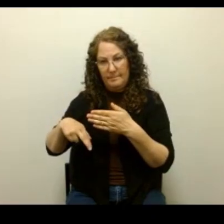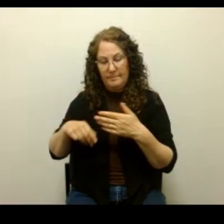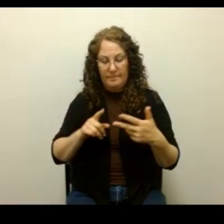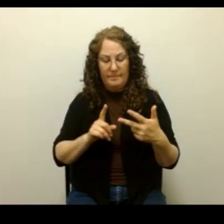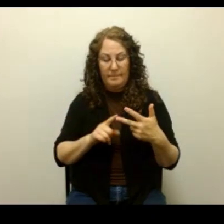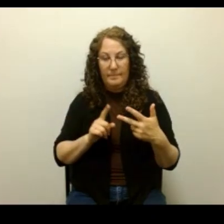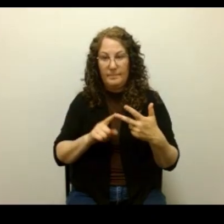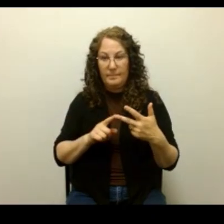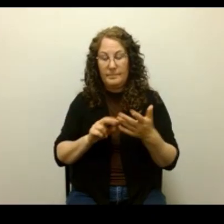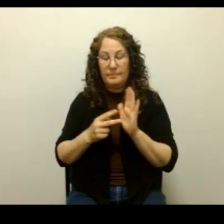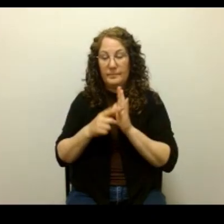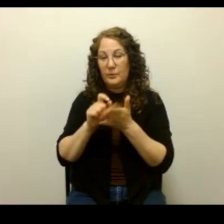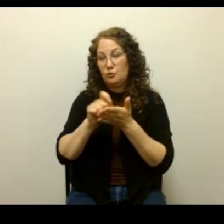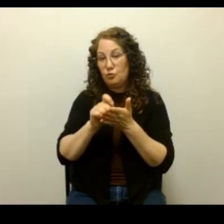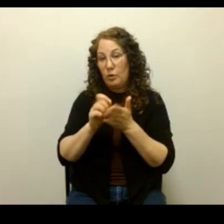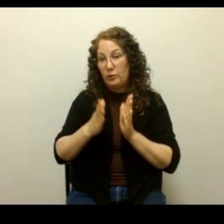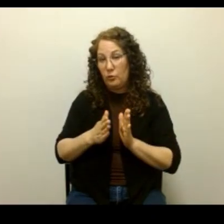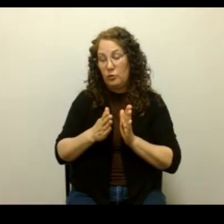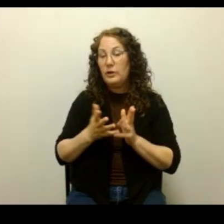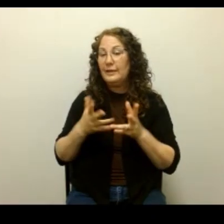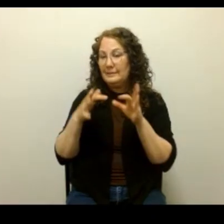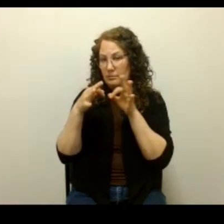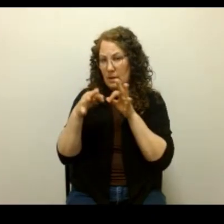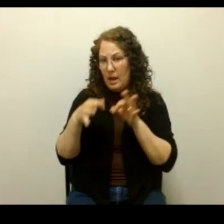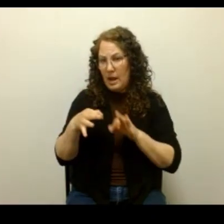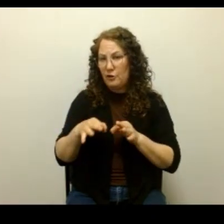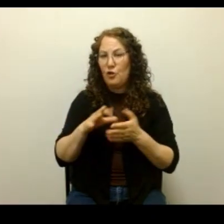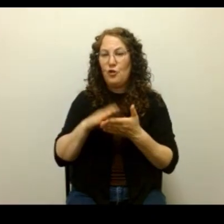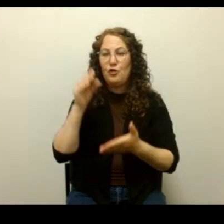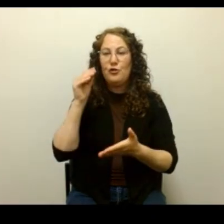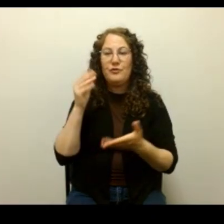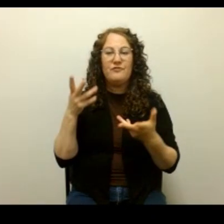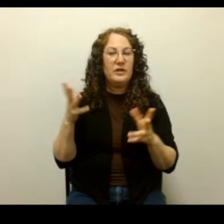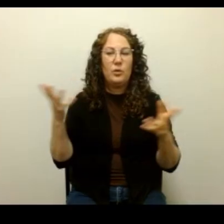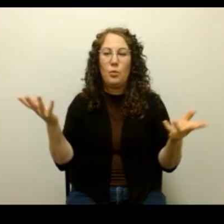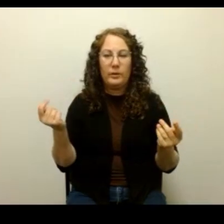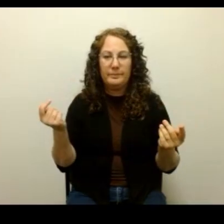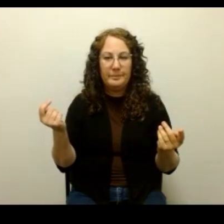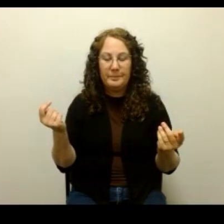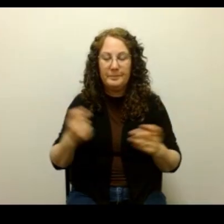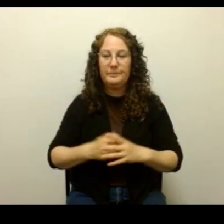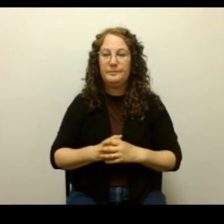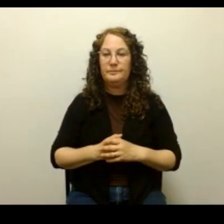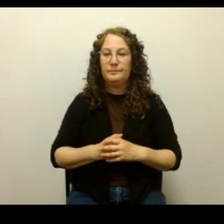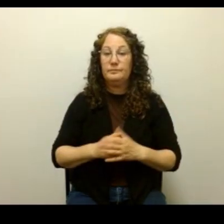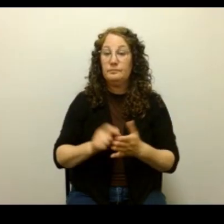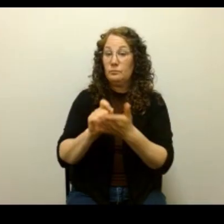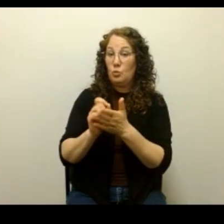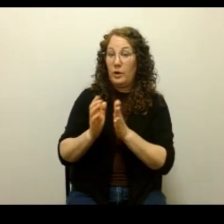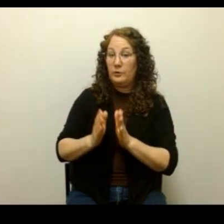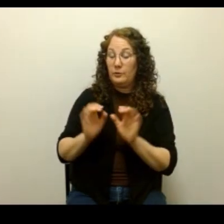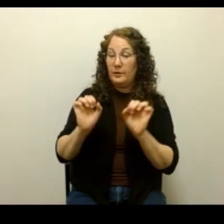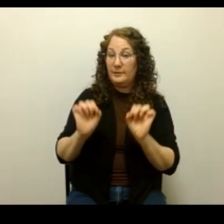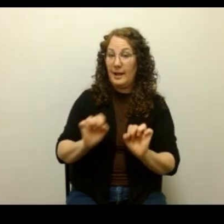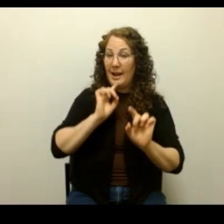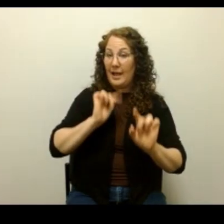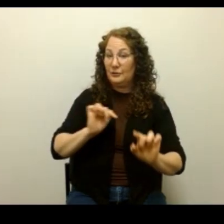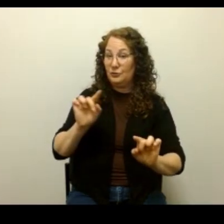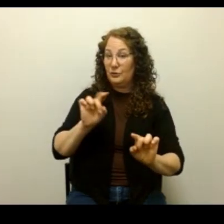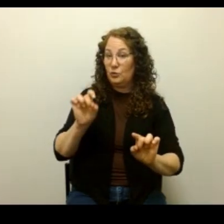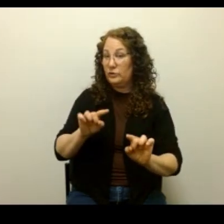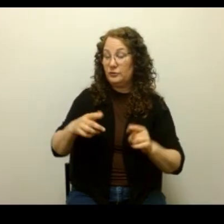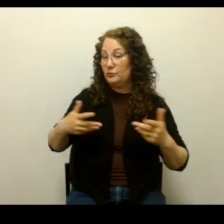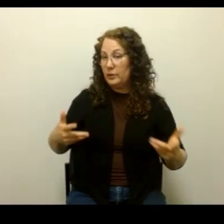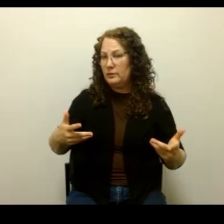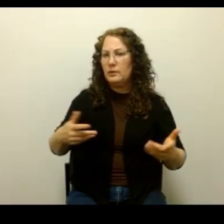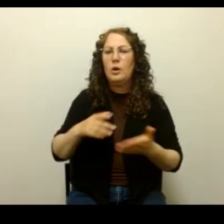where the writer explains the learning that has taken place. The writer is able to answer the question,